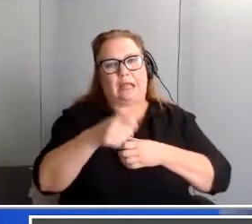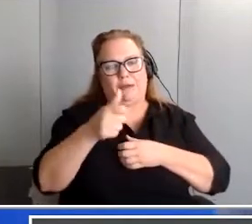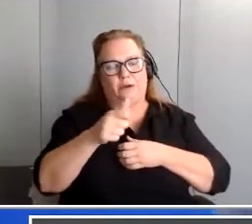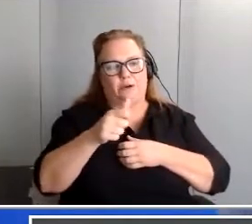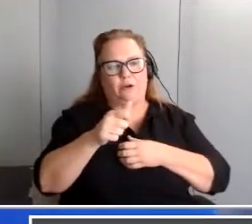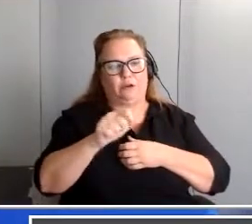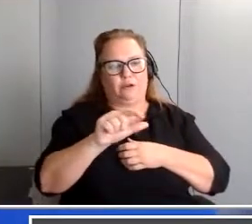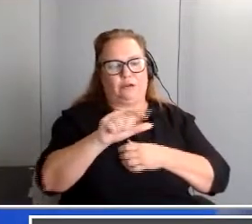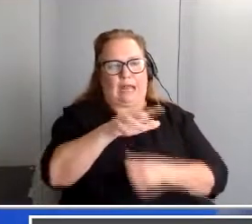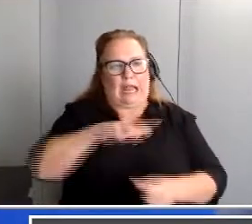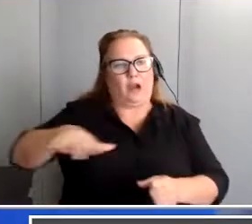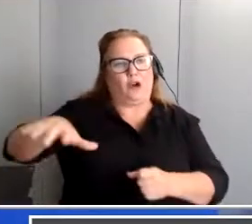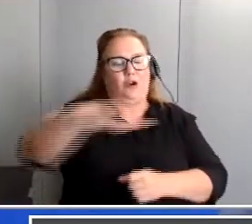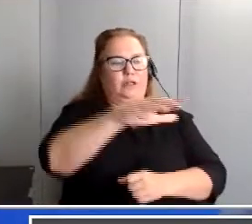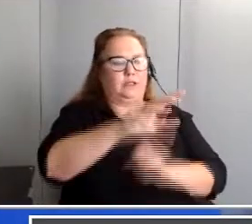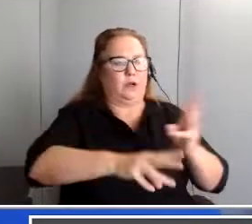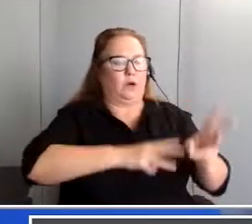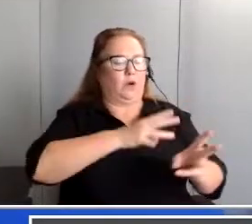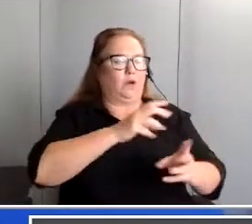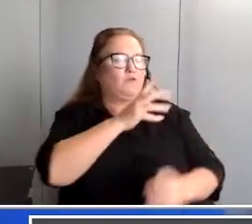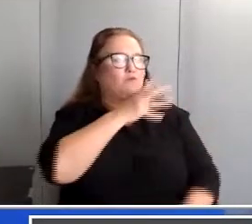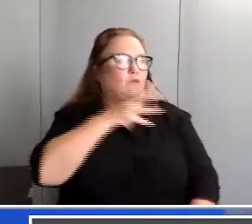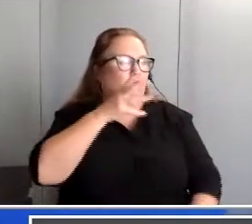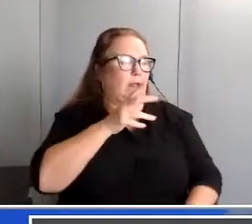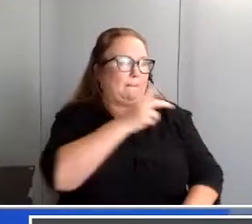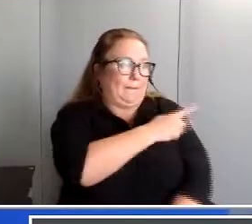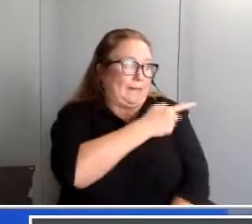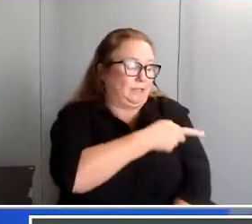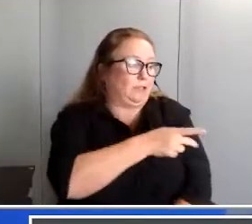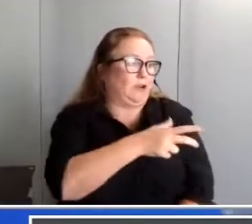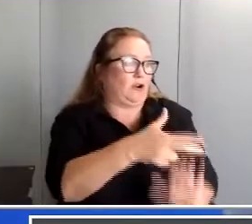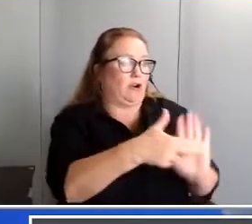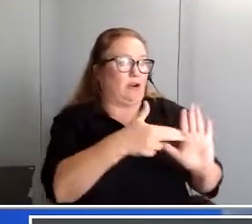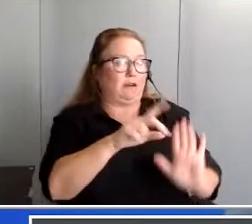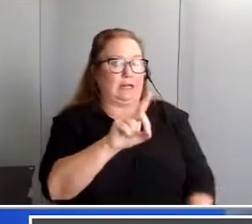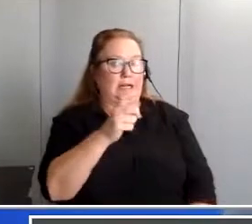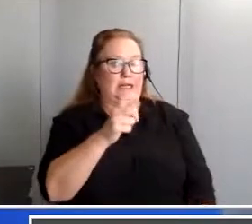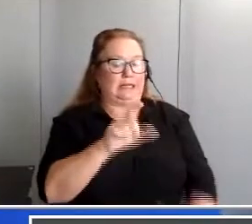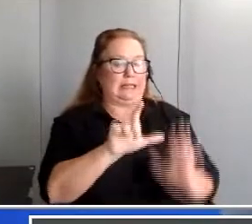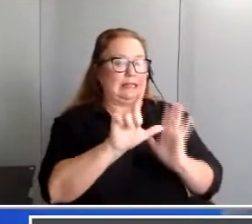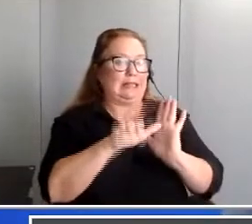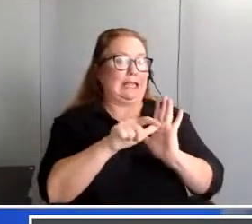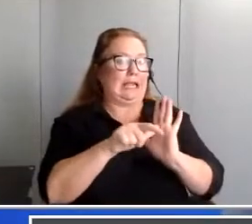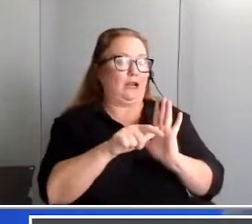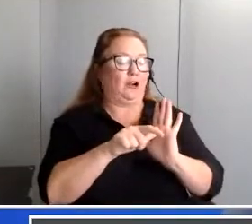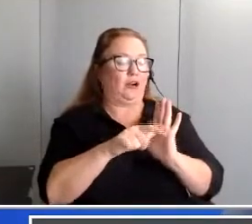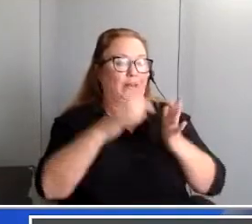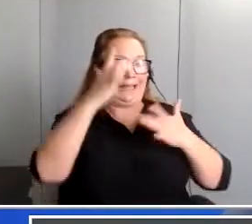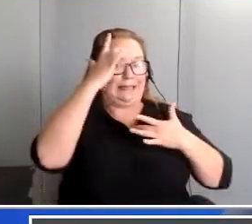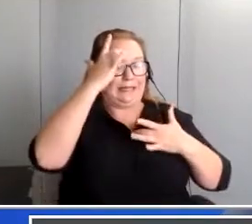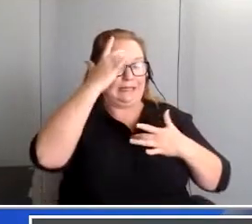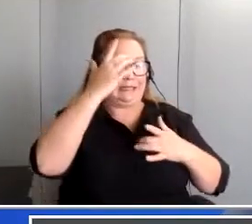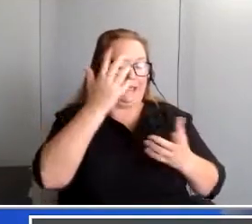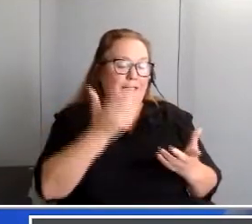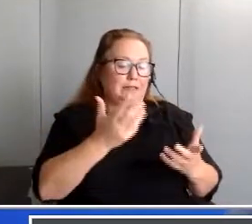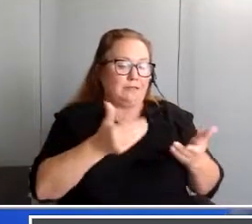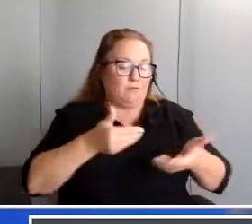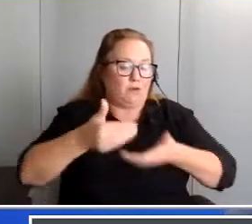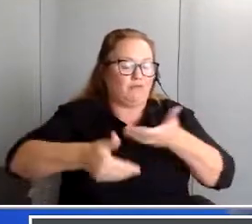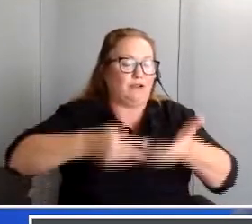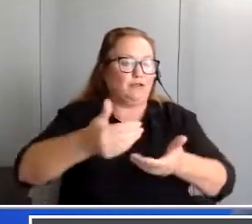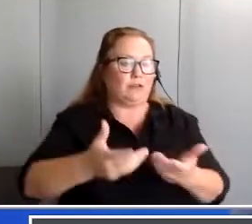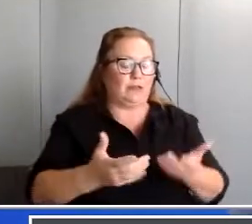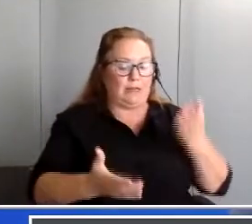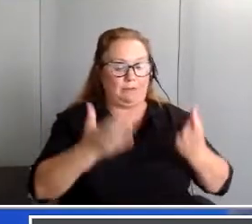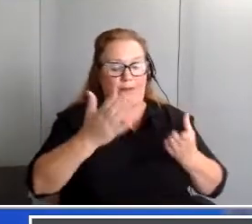geographic disparities, like rural patients, are diagnosed later on in the disease course. And maybe they're not